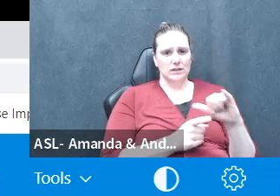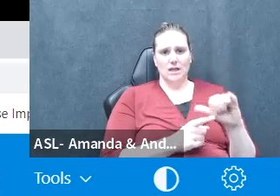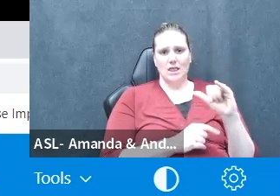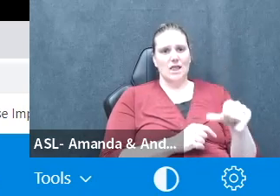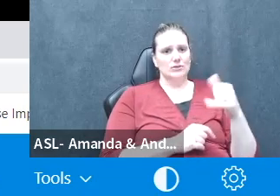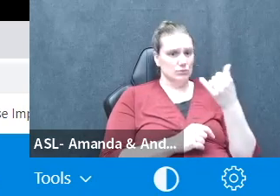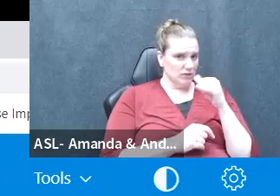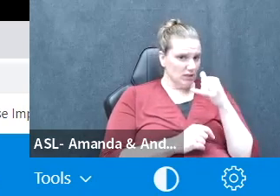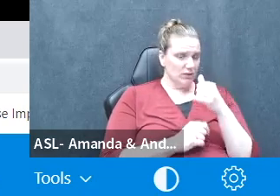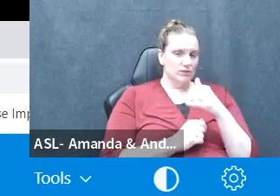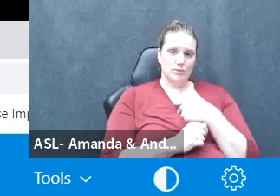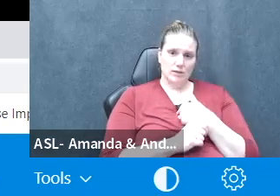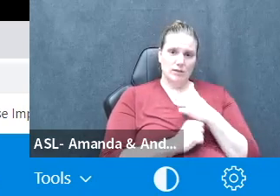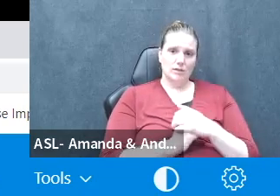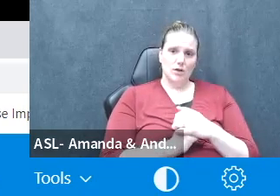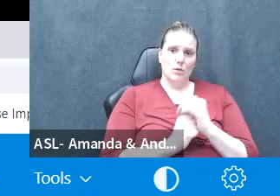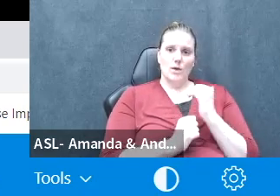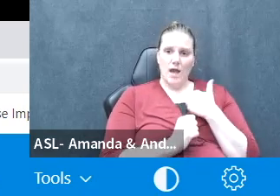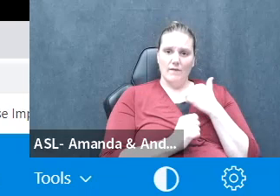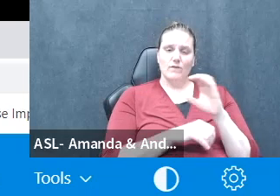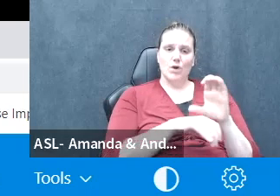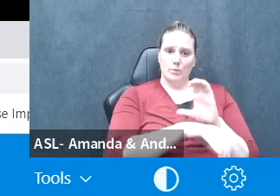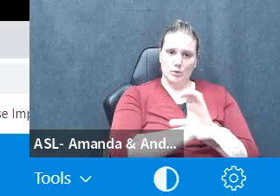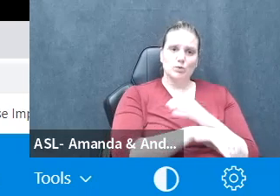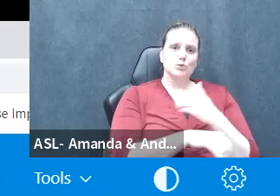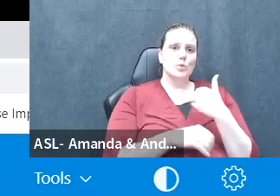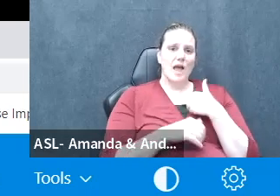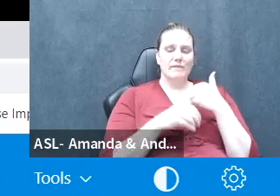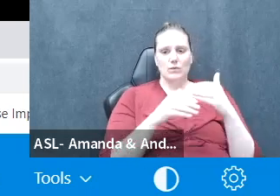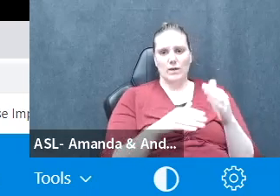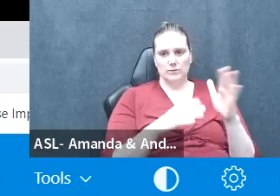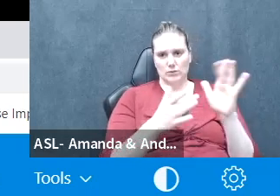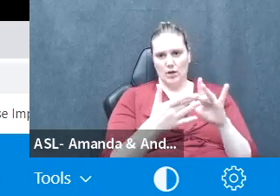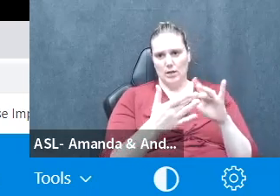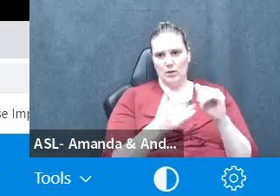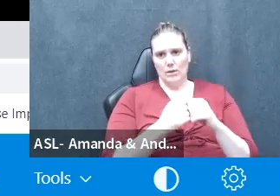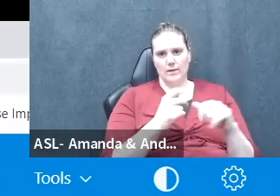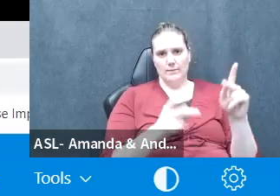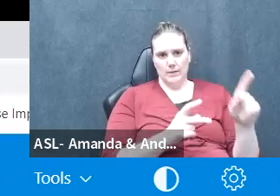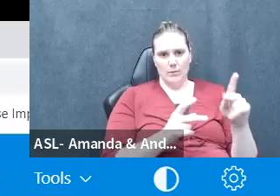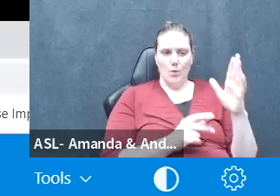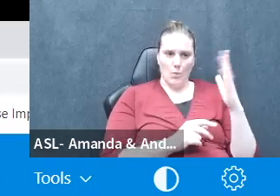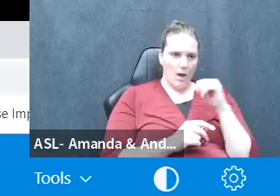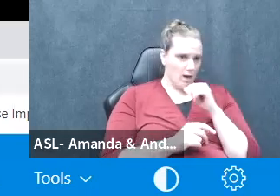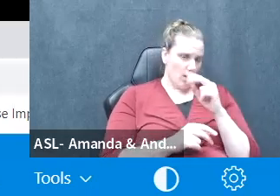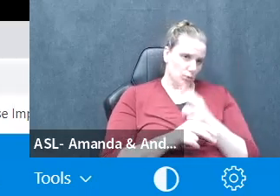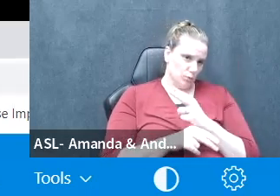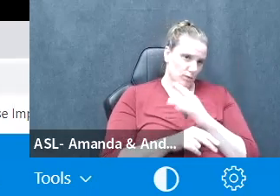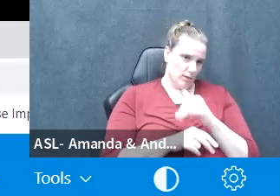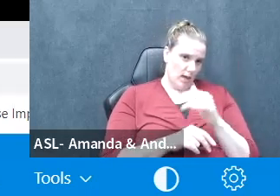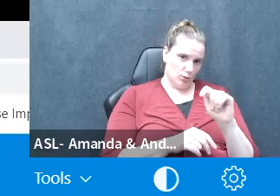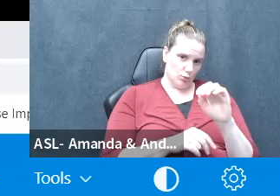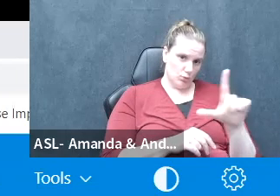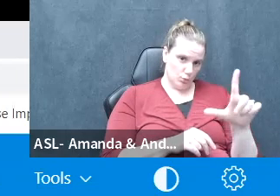so ridiculous to me. We have computers, we have ways to get in contact with people. Why aren't we using those tools?